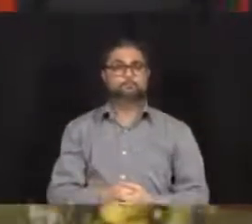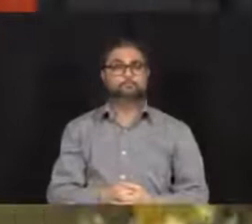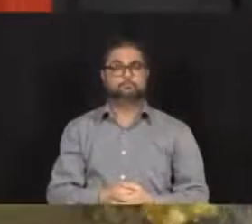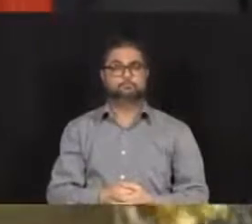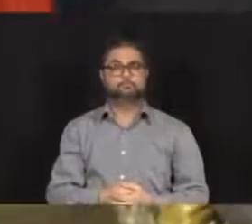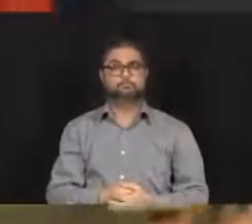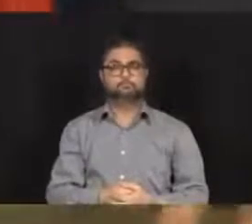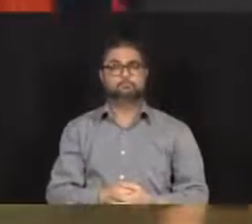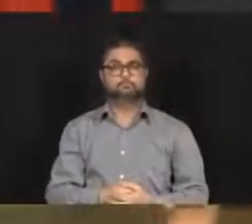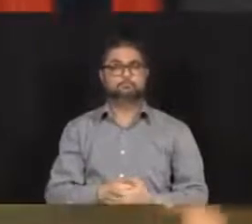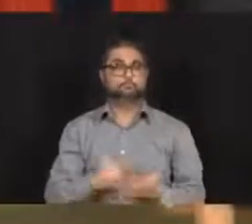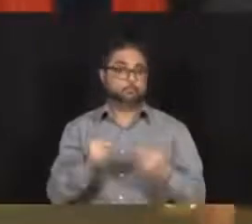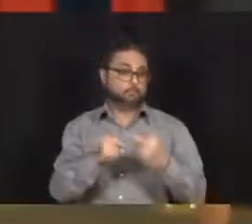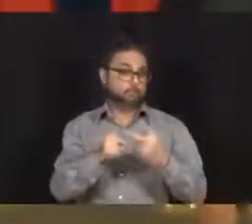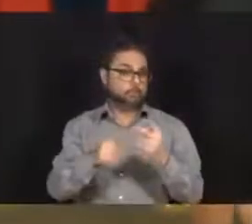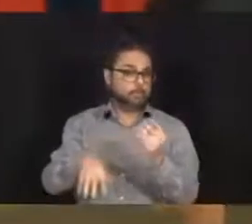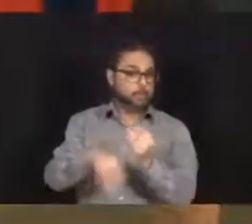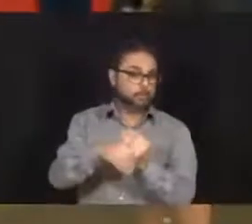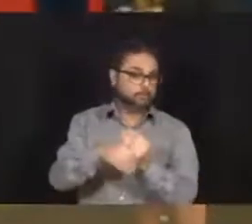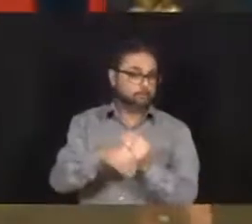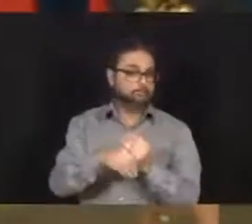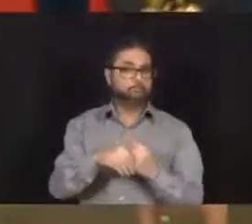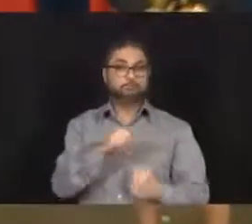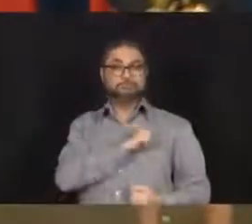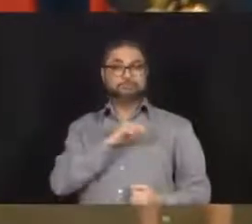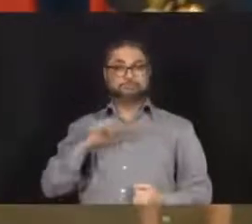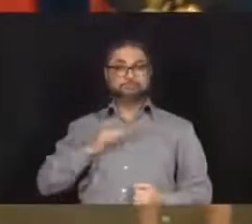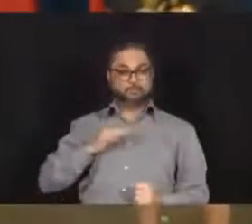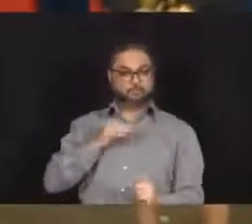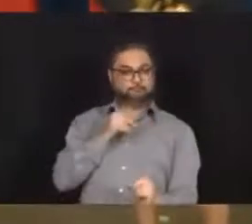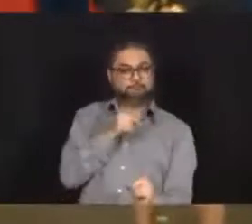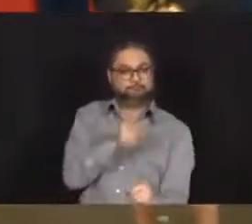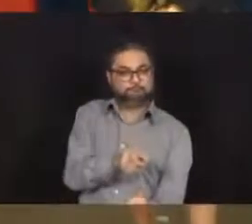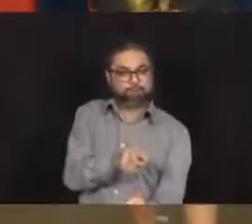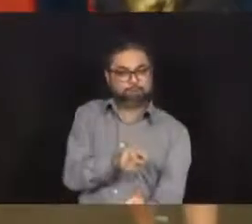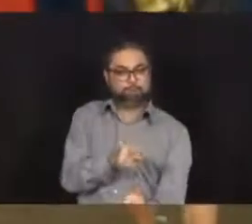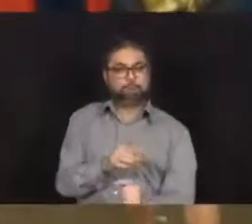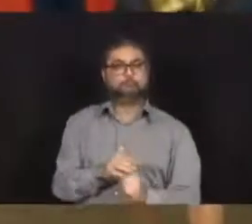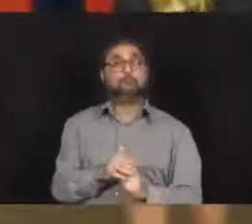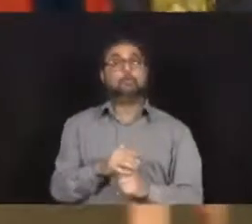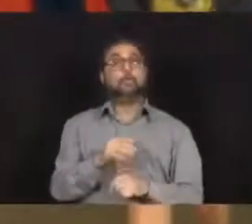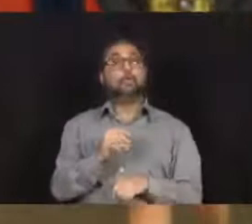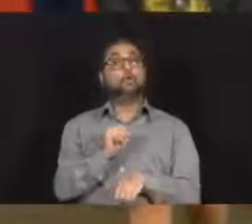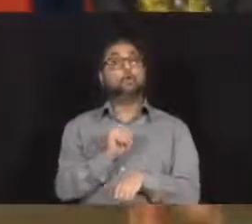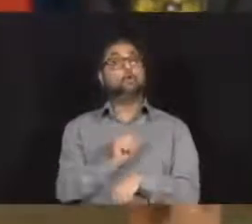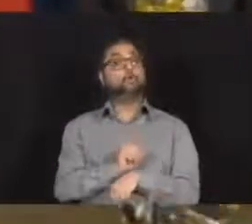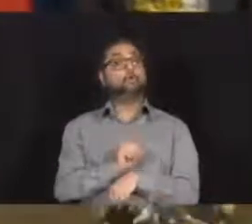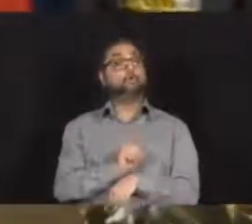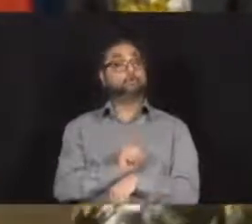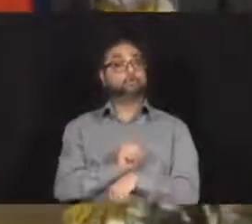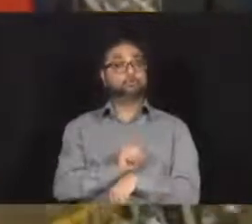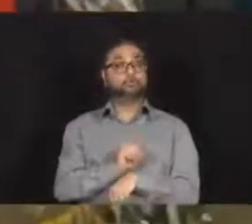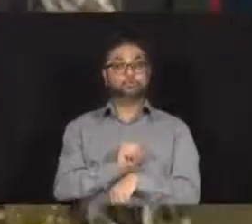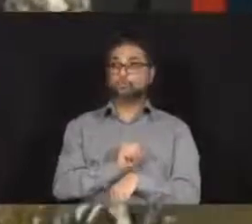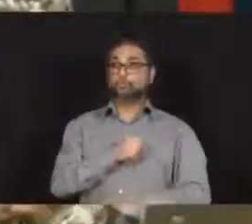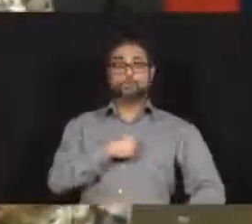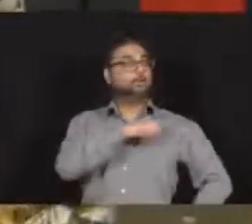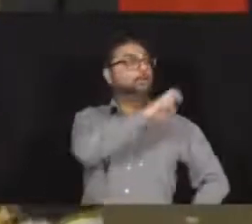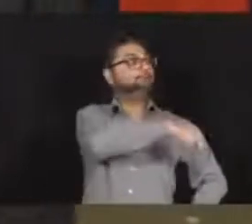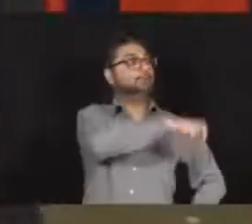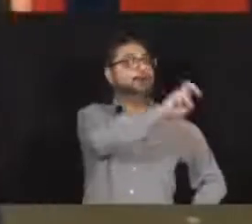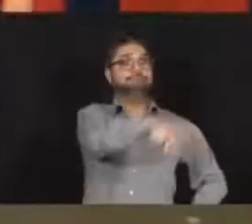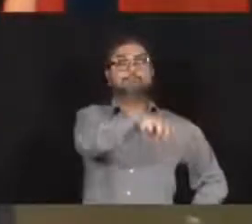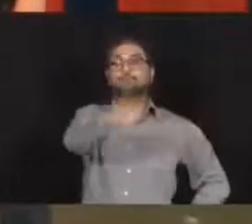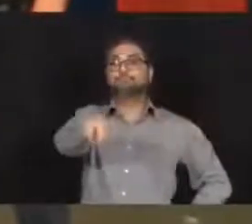And just on the issue of staff still working in multiple homes, we know that this is an issue for potentially spreading